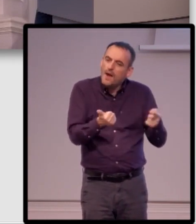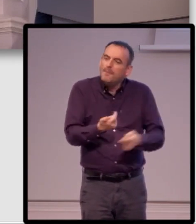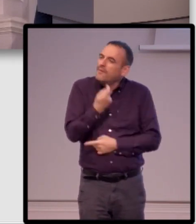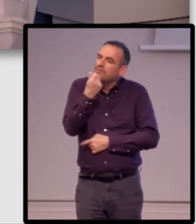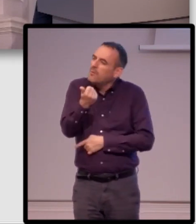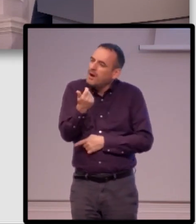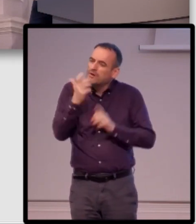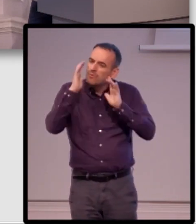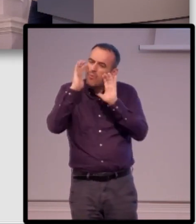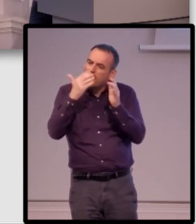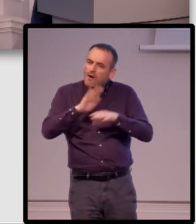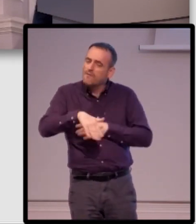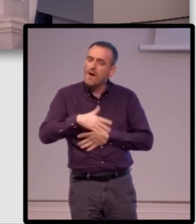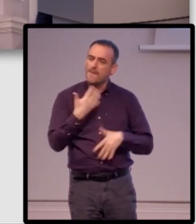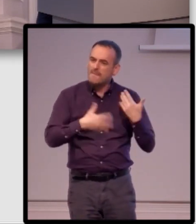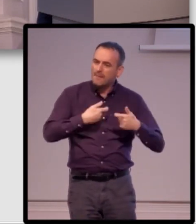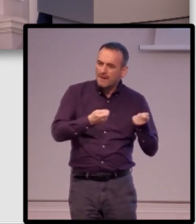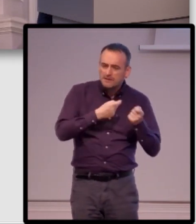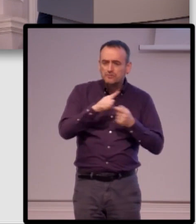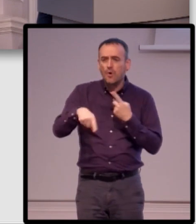and psychosocial care for children,